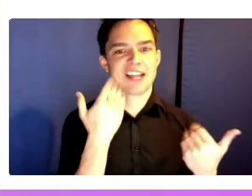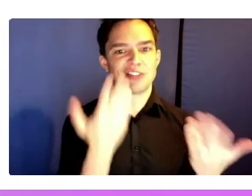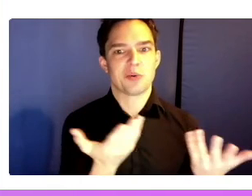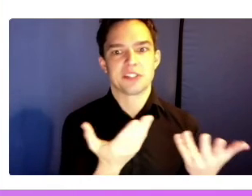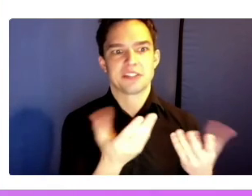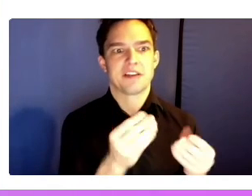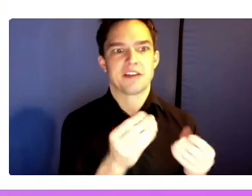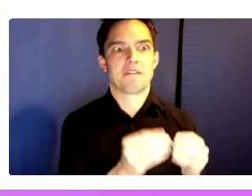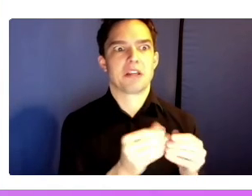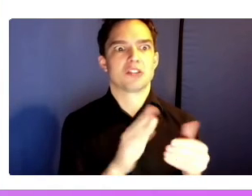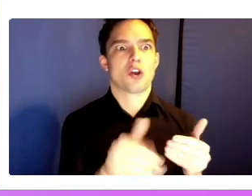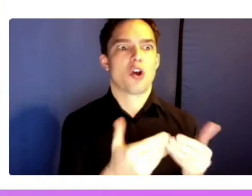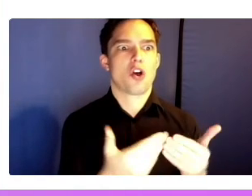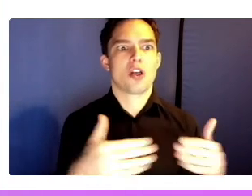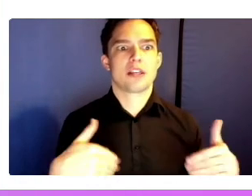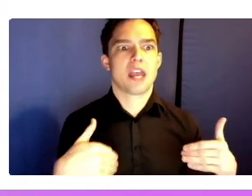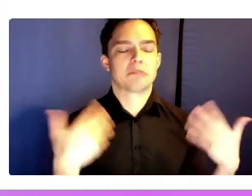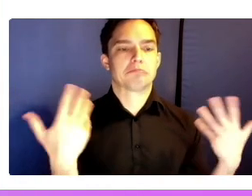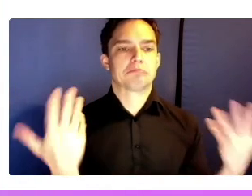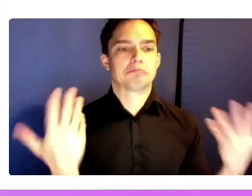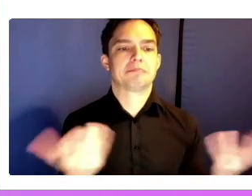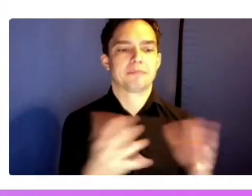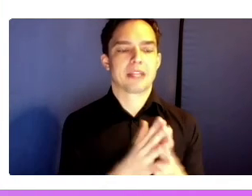all fixed yet,